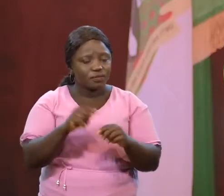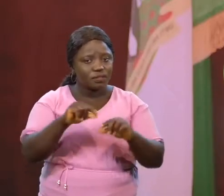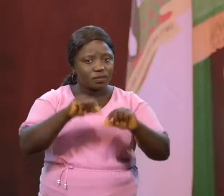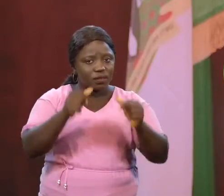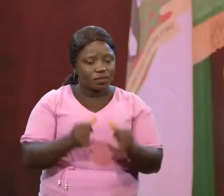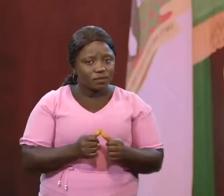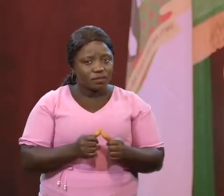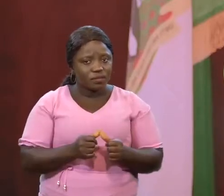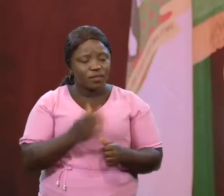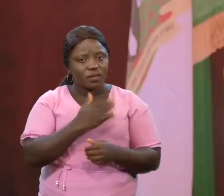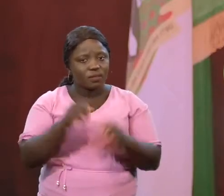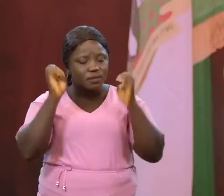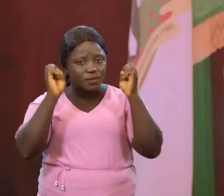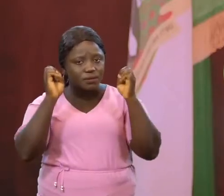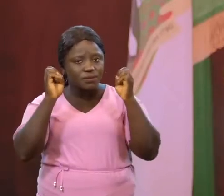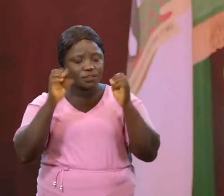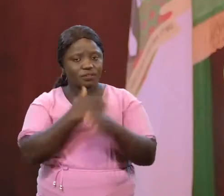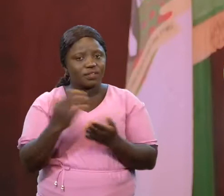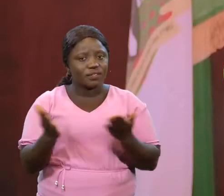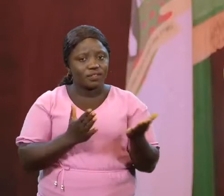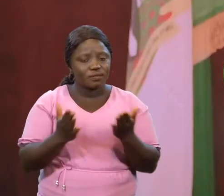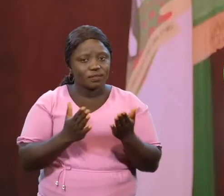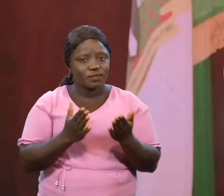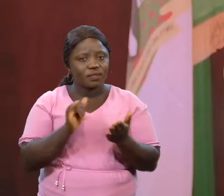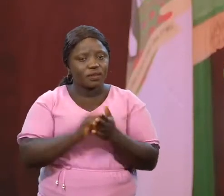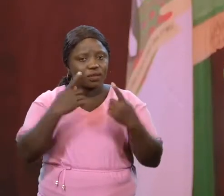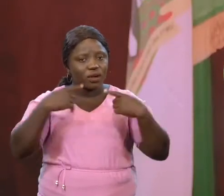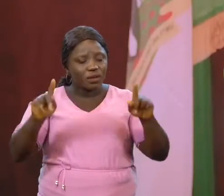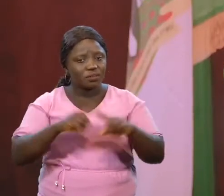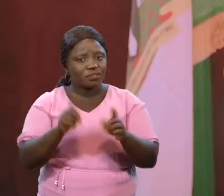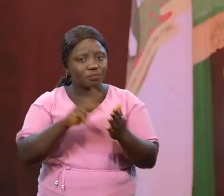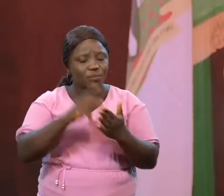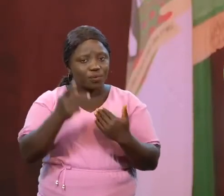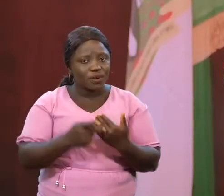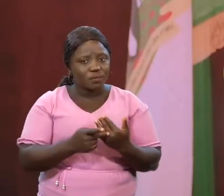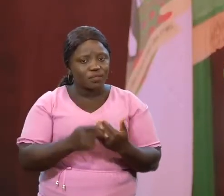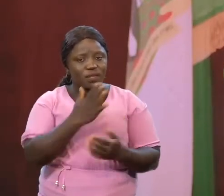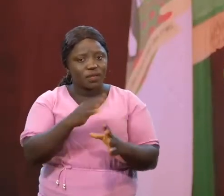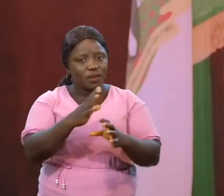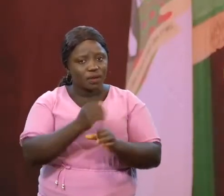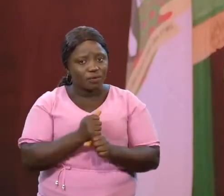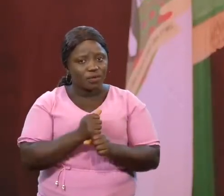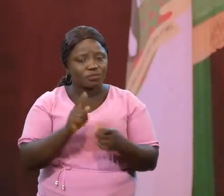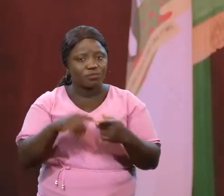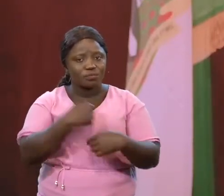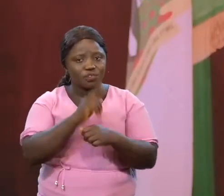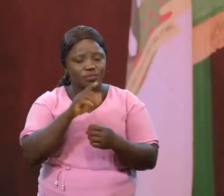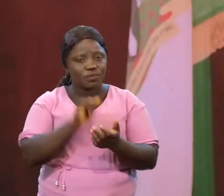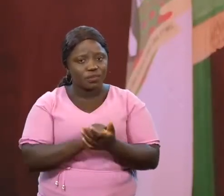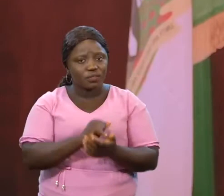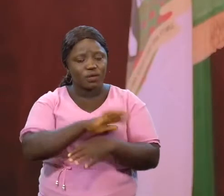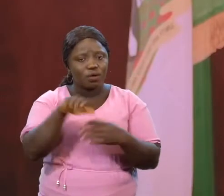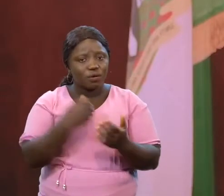hospitals, transportation and aviation services, amongst others, for their compliance to ensure